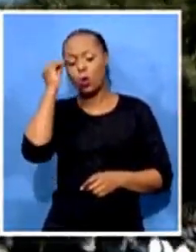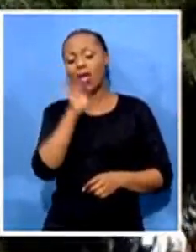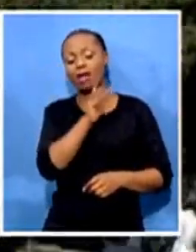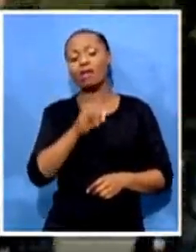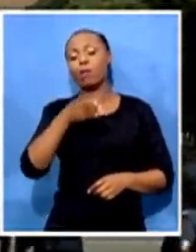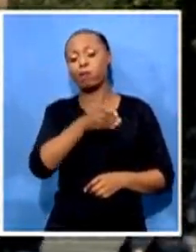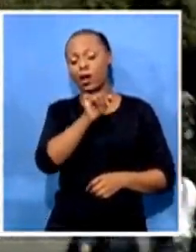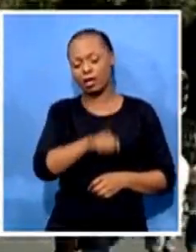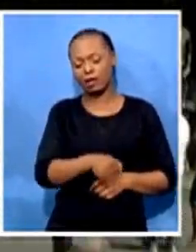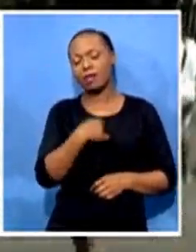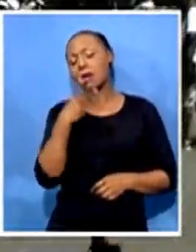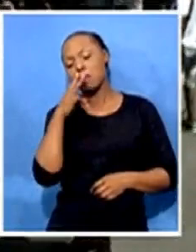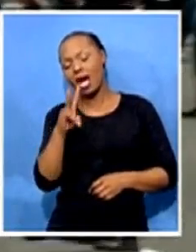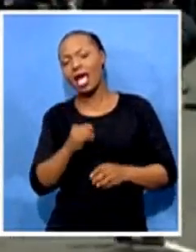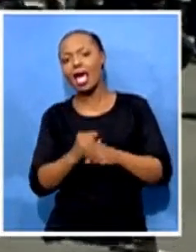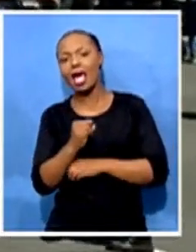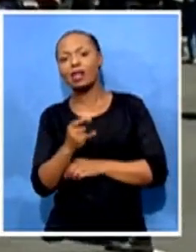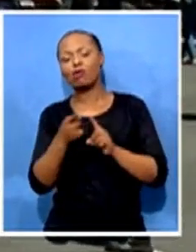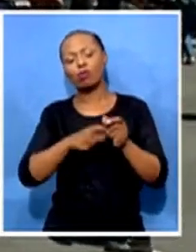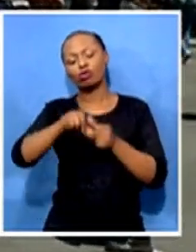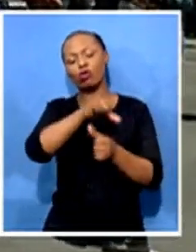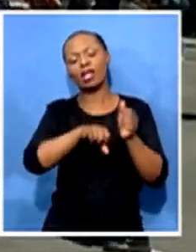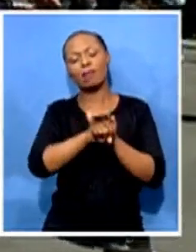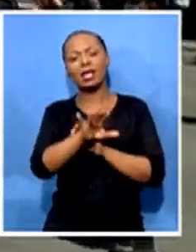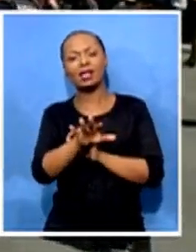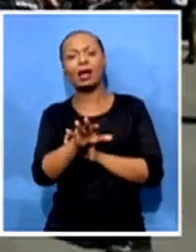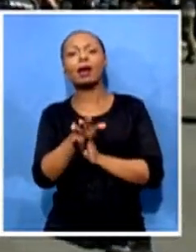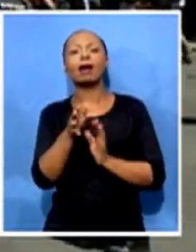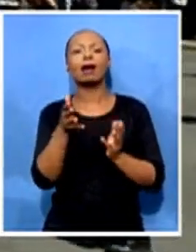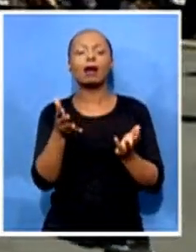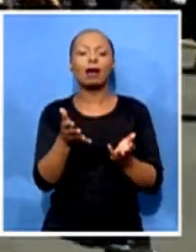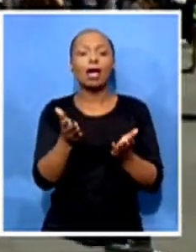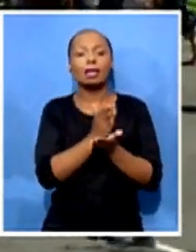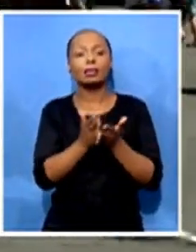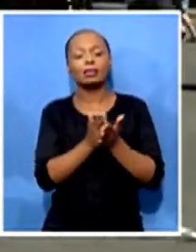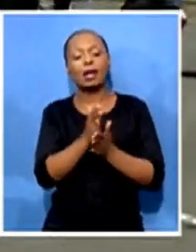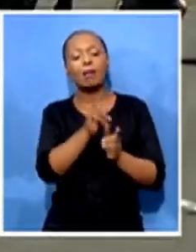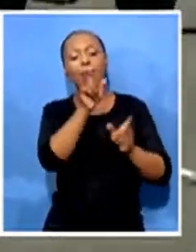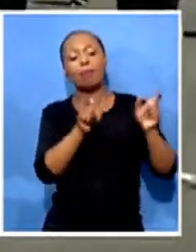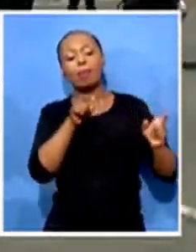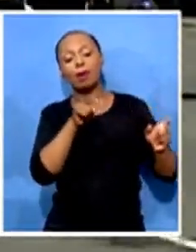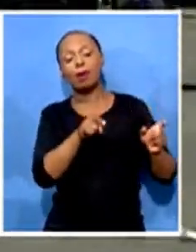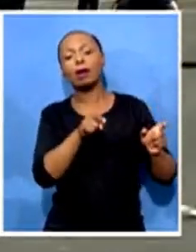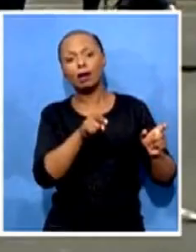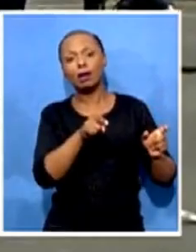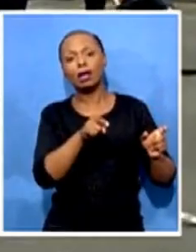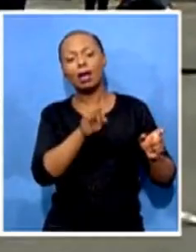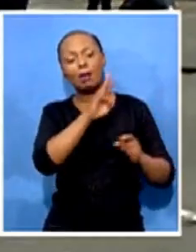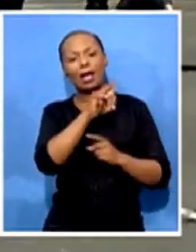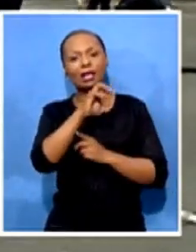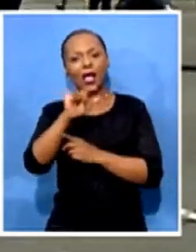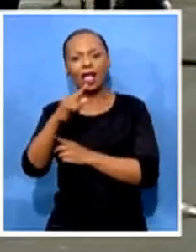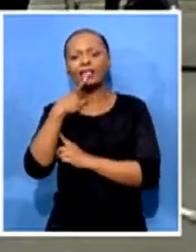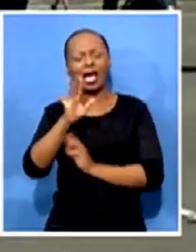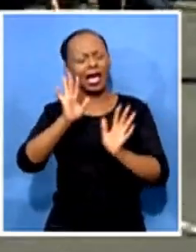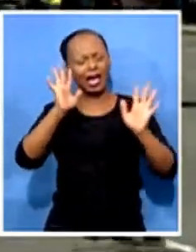media, some of the citizens of Brackenfell coming out saying, no, we want peace, we don't want any issues.